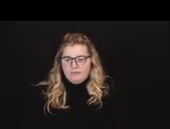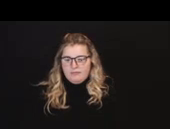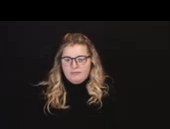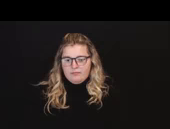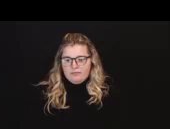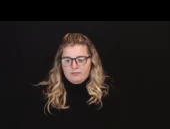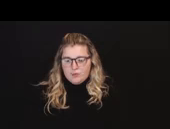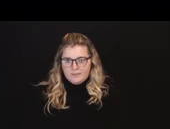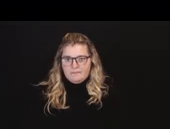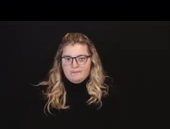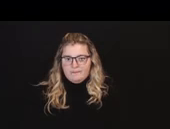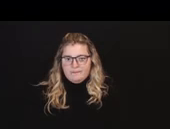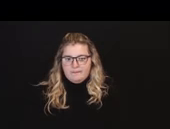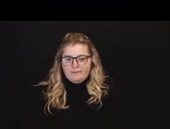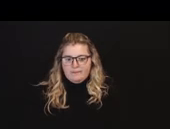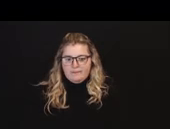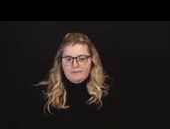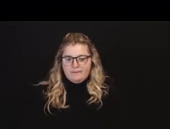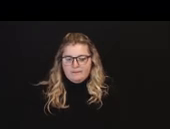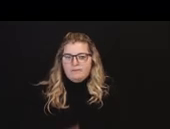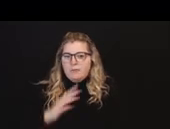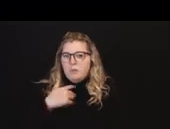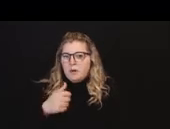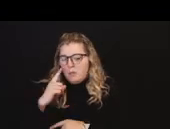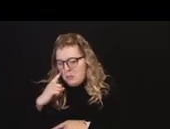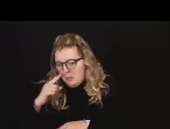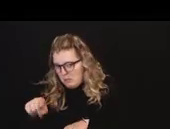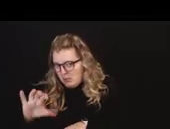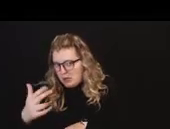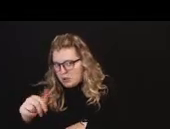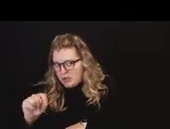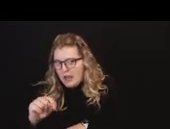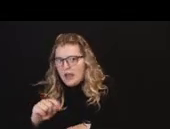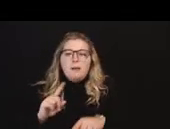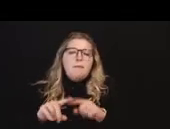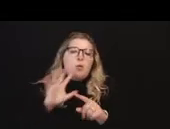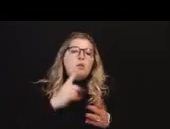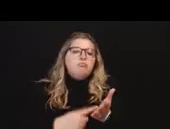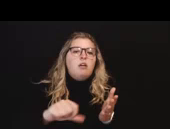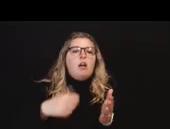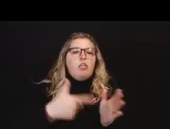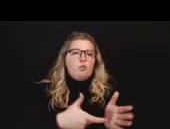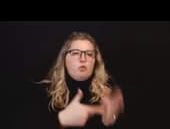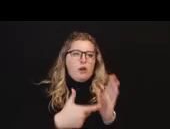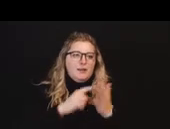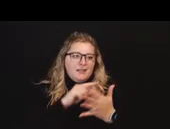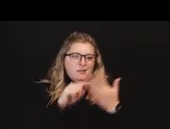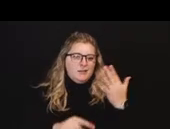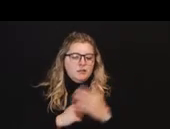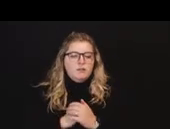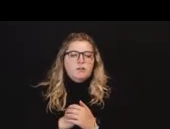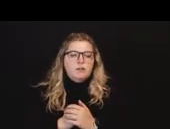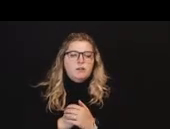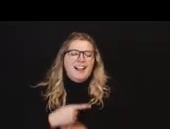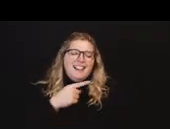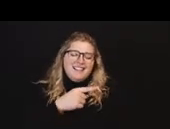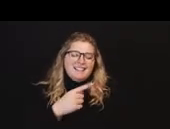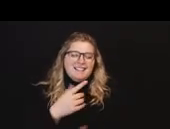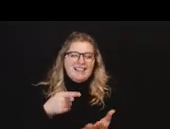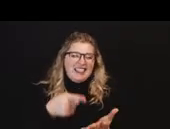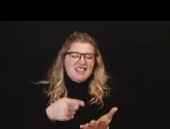Okay, I will try to keep an eye out in chat. We're going to talk about some other requirements. This is also a little refresher, a